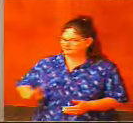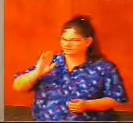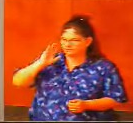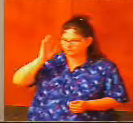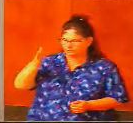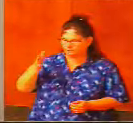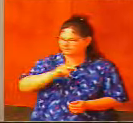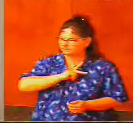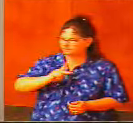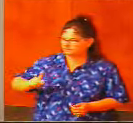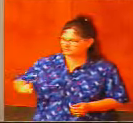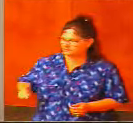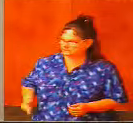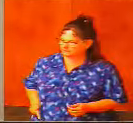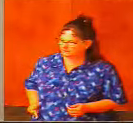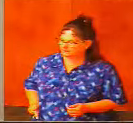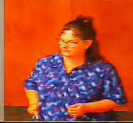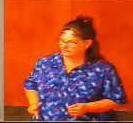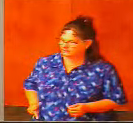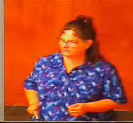king.